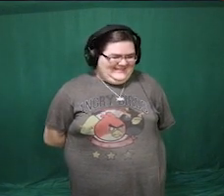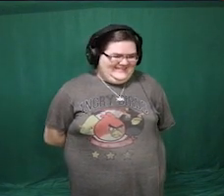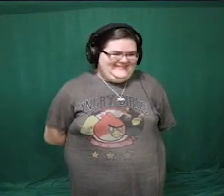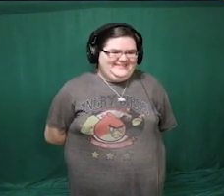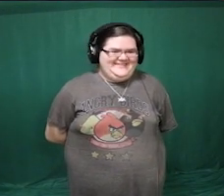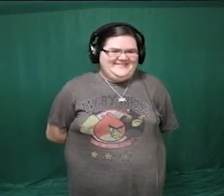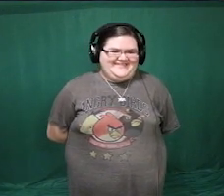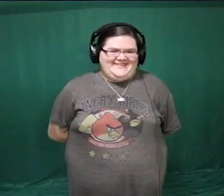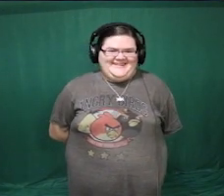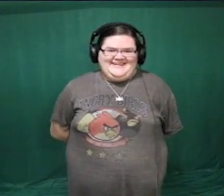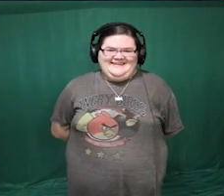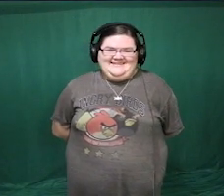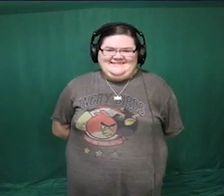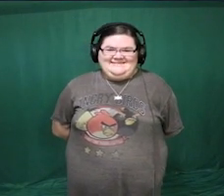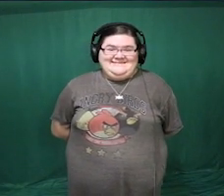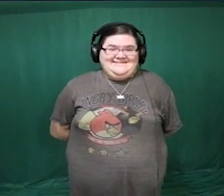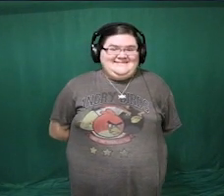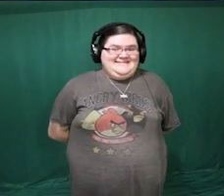now.